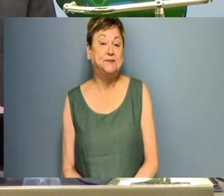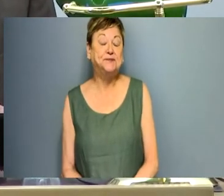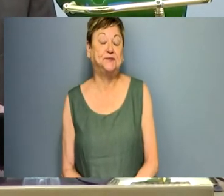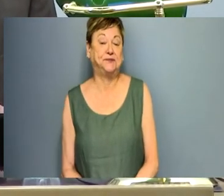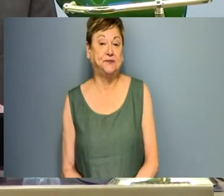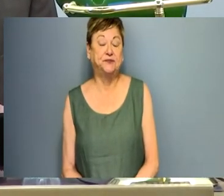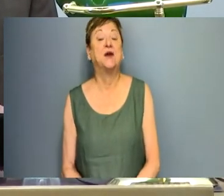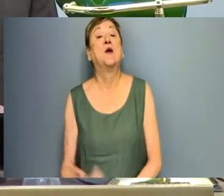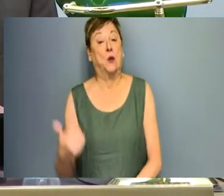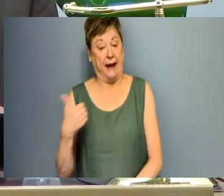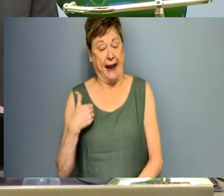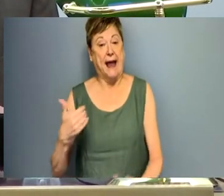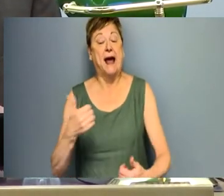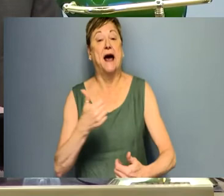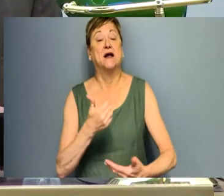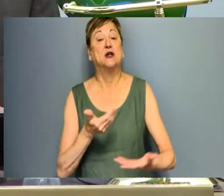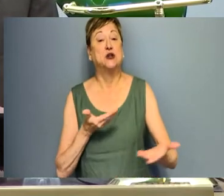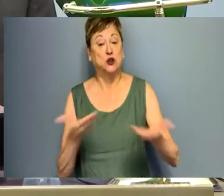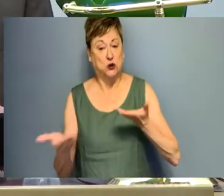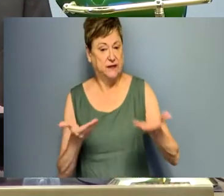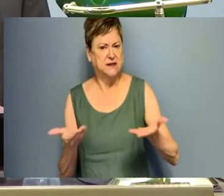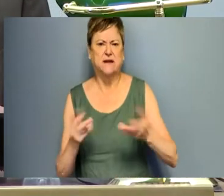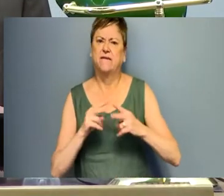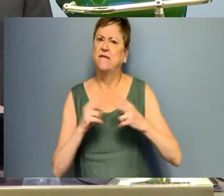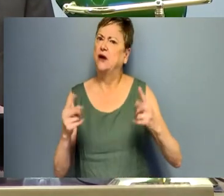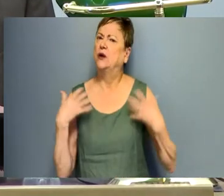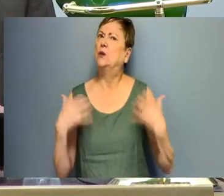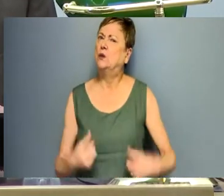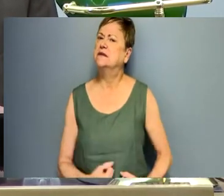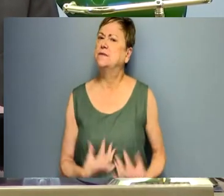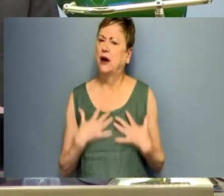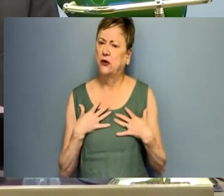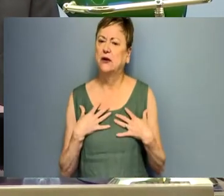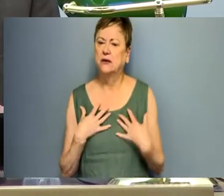we had a service, and it was, again, very, very inspiring.